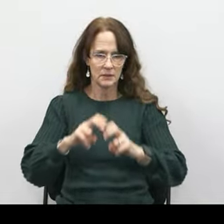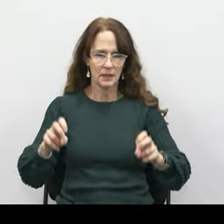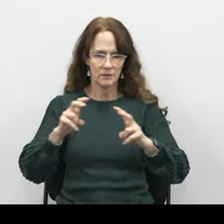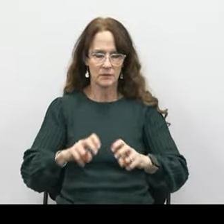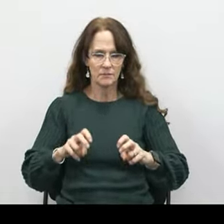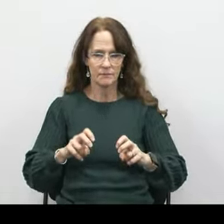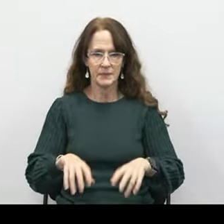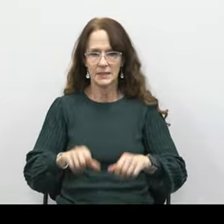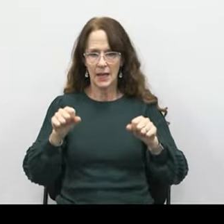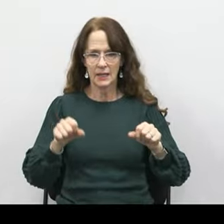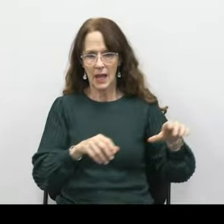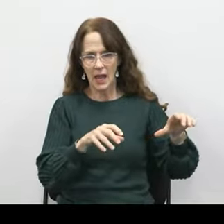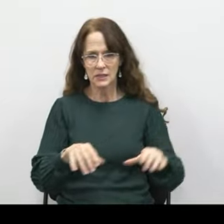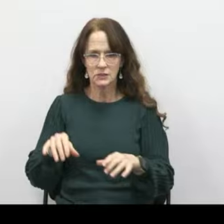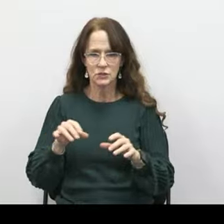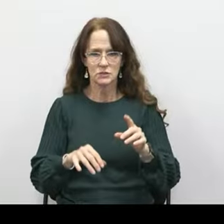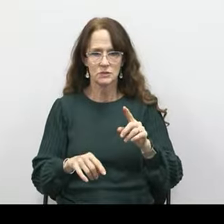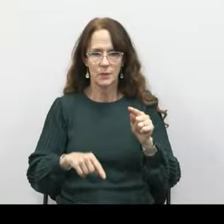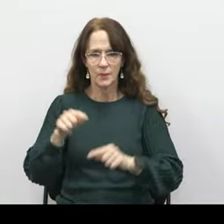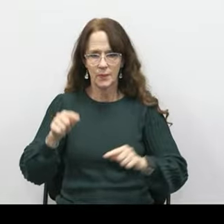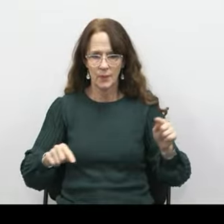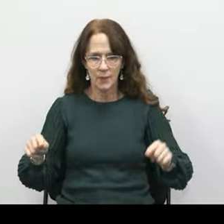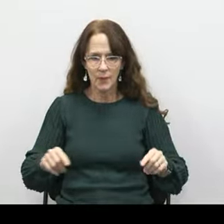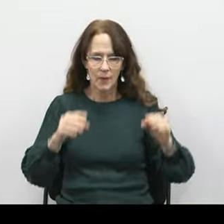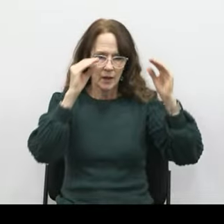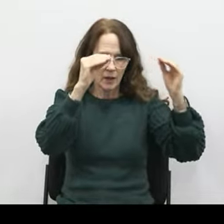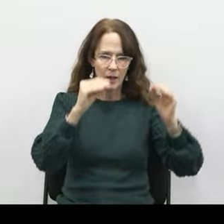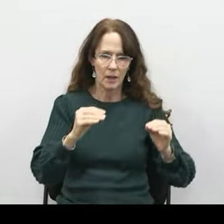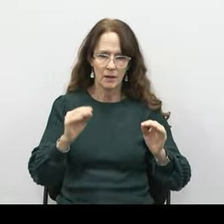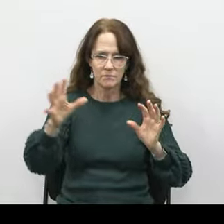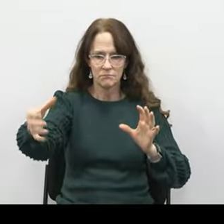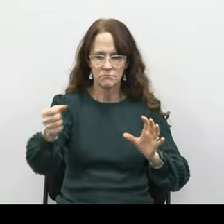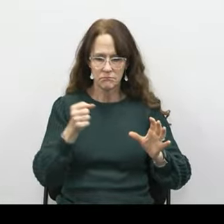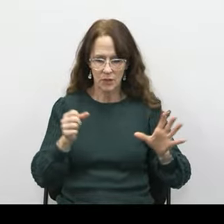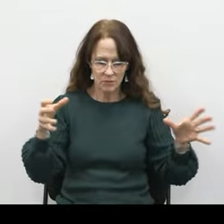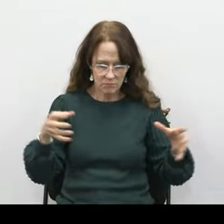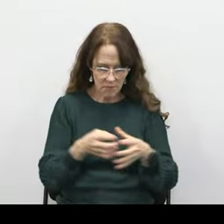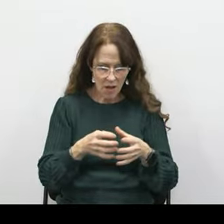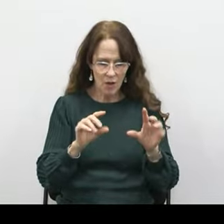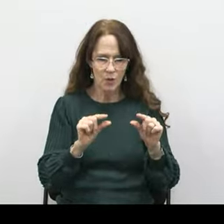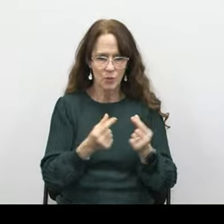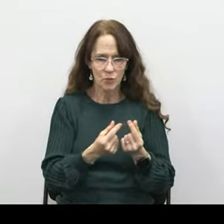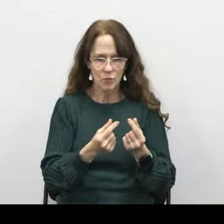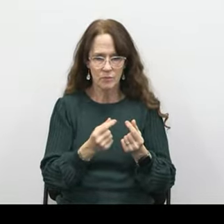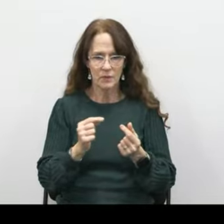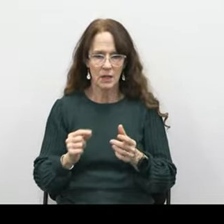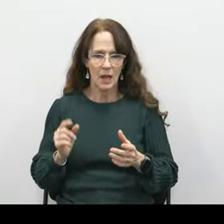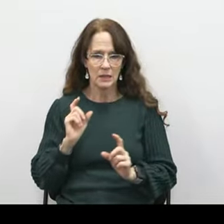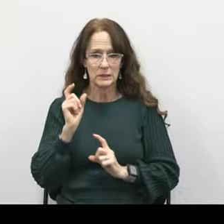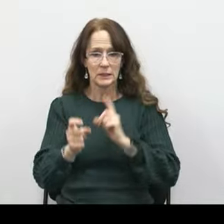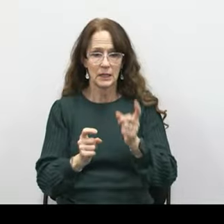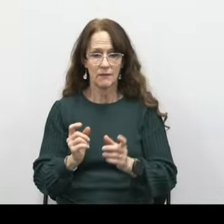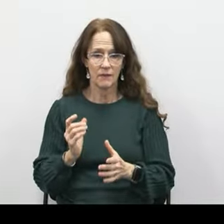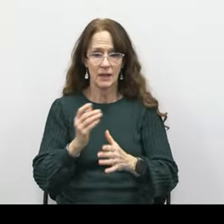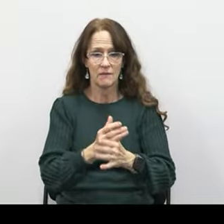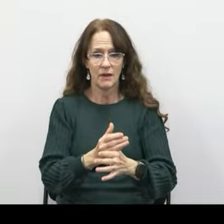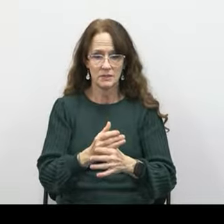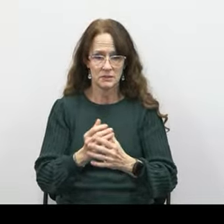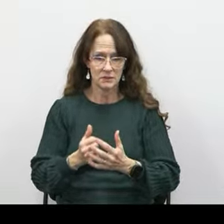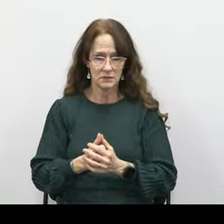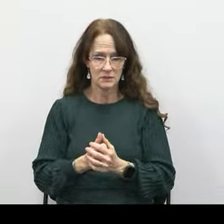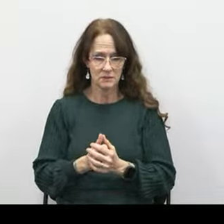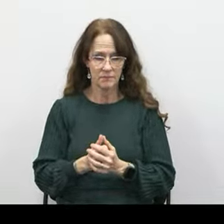in their classroom, to differentiate instruction, to pull small groups of students, to assign interventions. And something that we